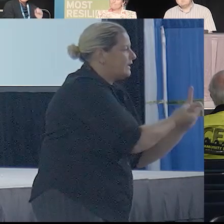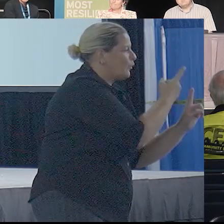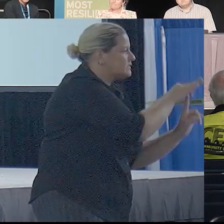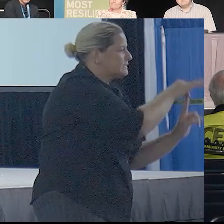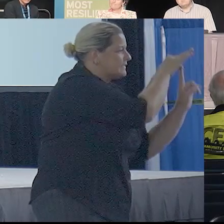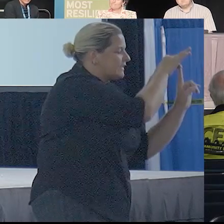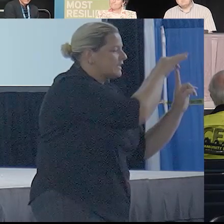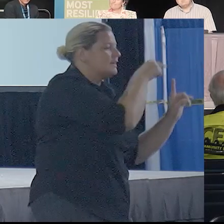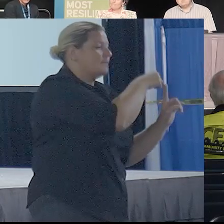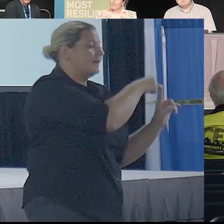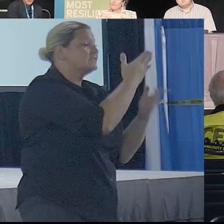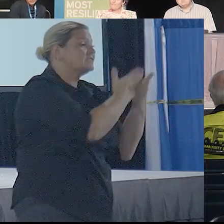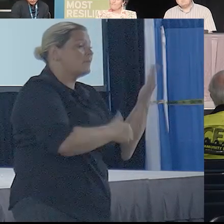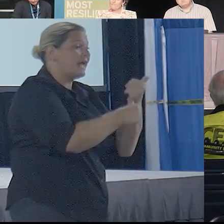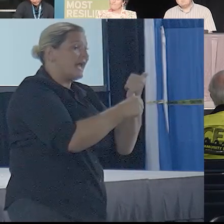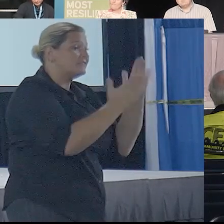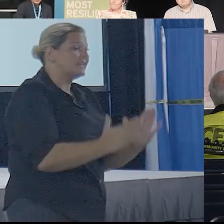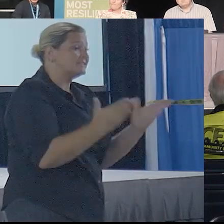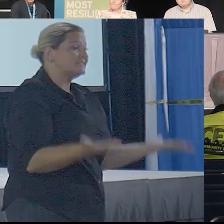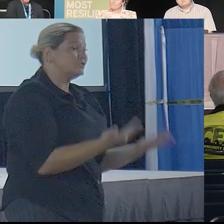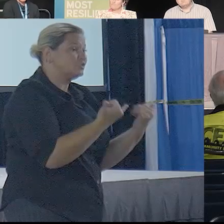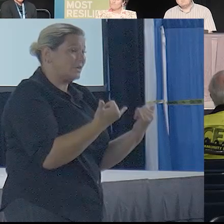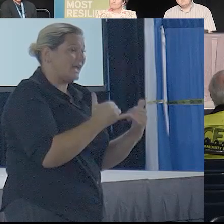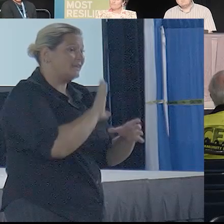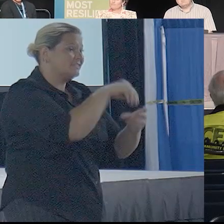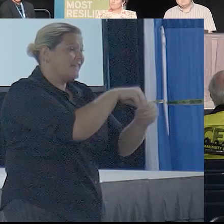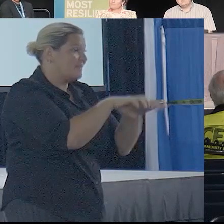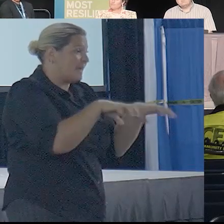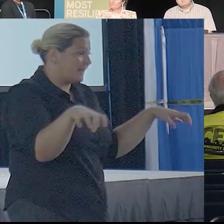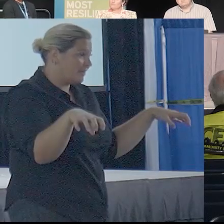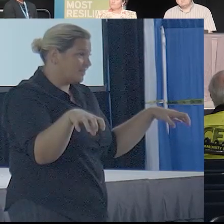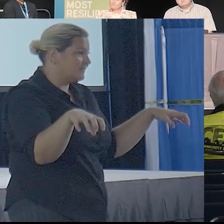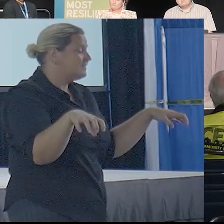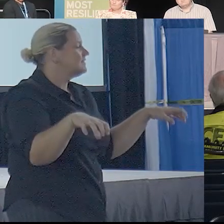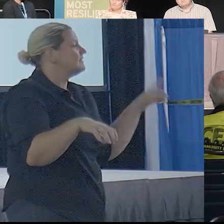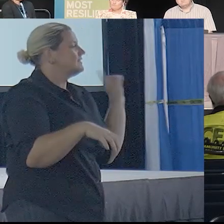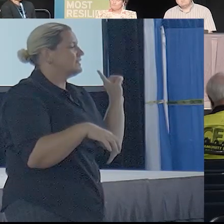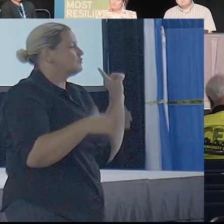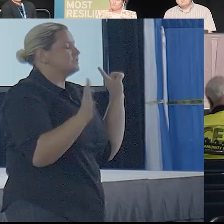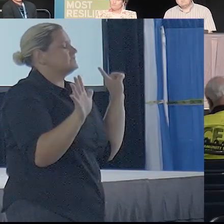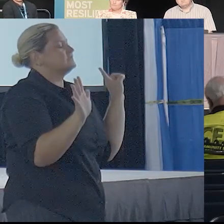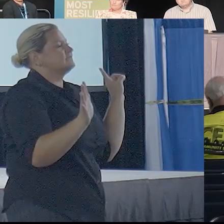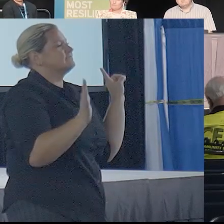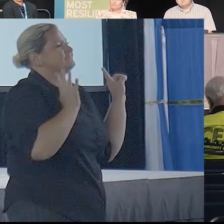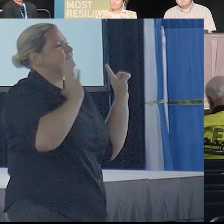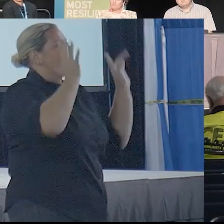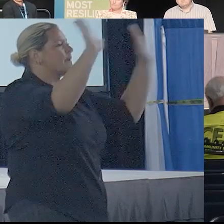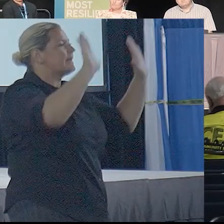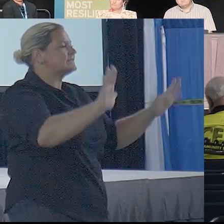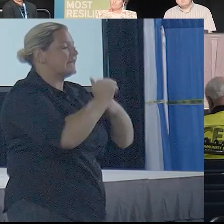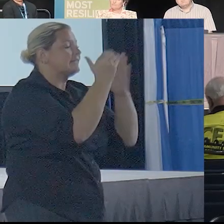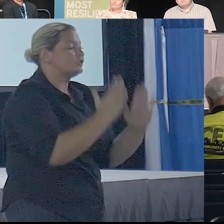of the advocates who are here on this panel today have been legendary leaders in the state